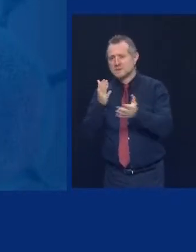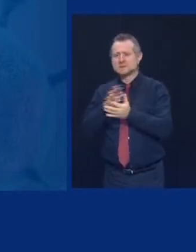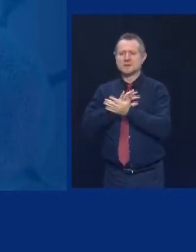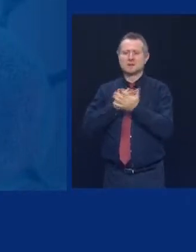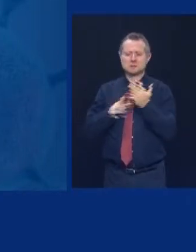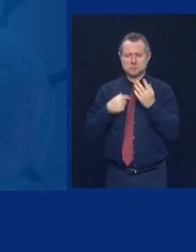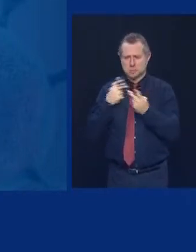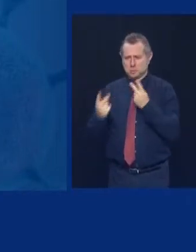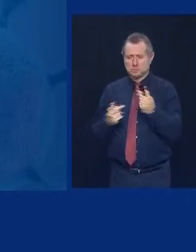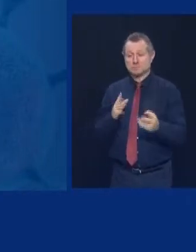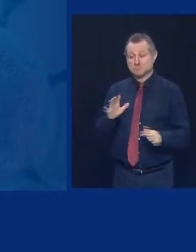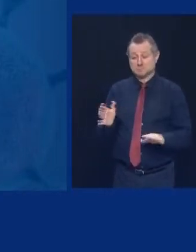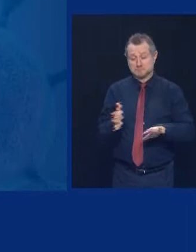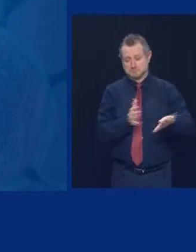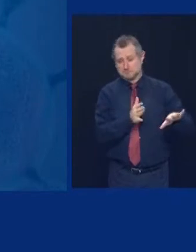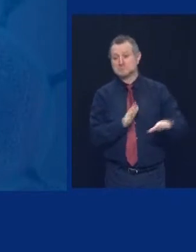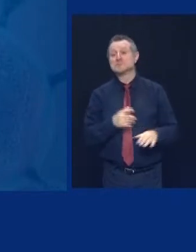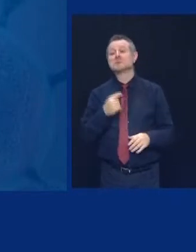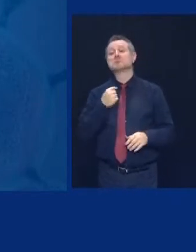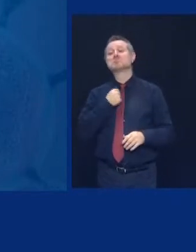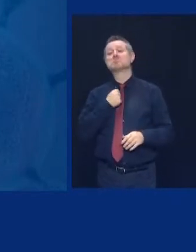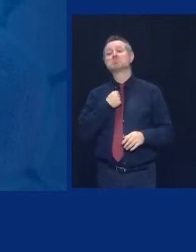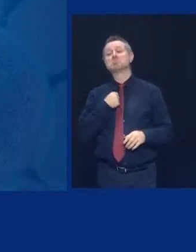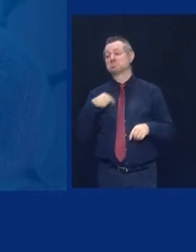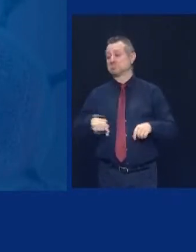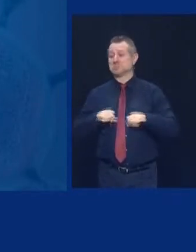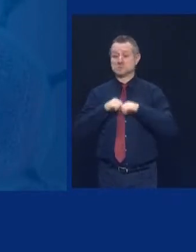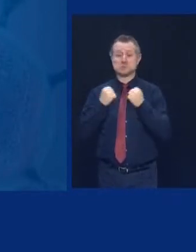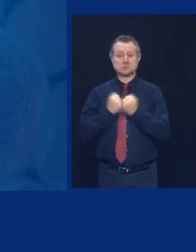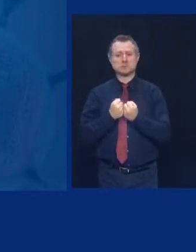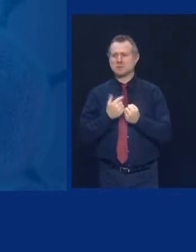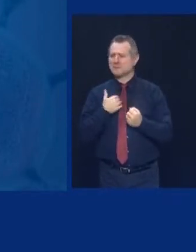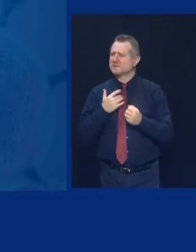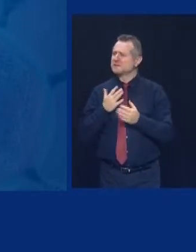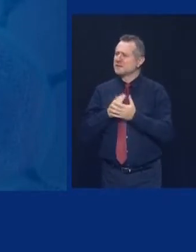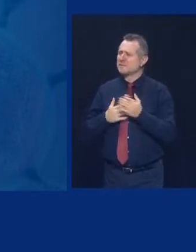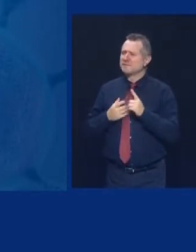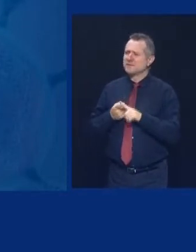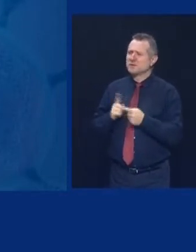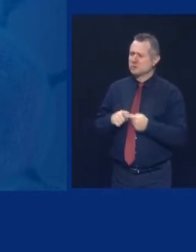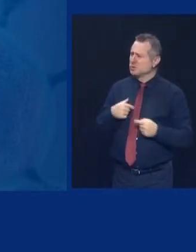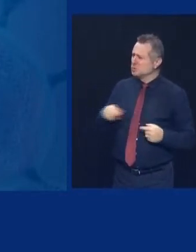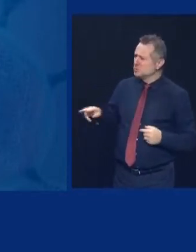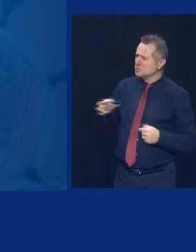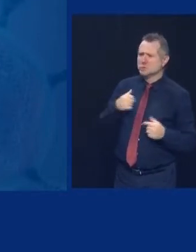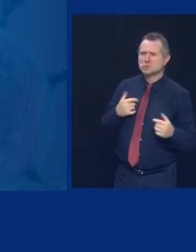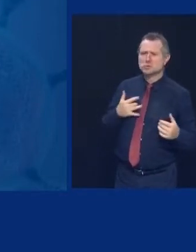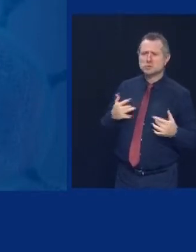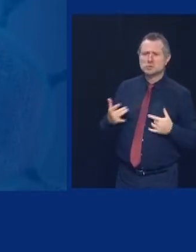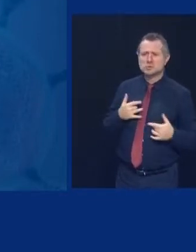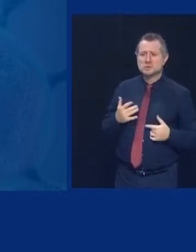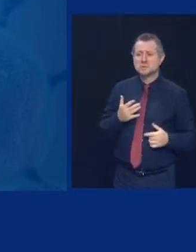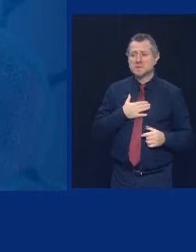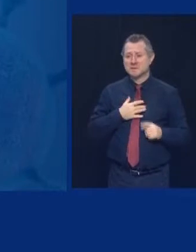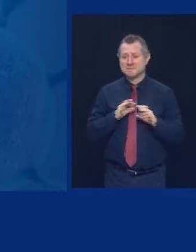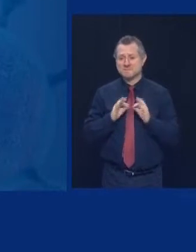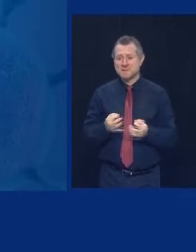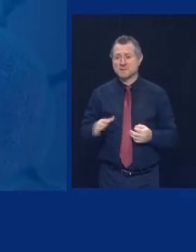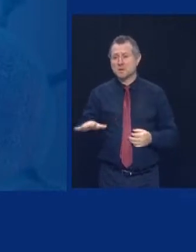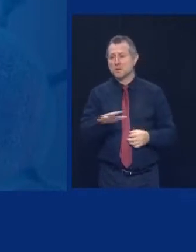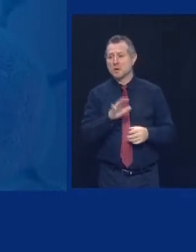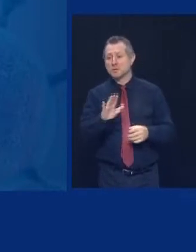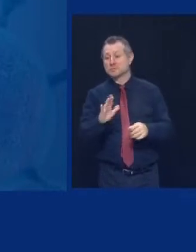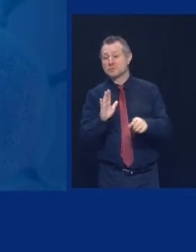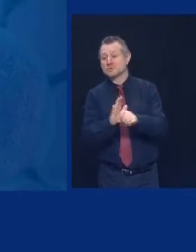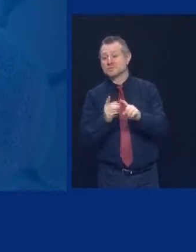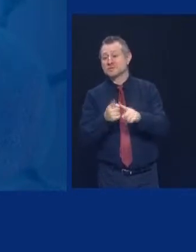about. I speak to friends of my family who I am worried about. You can hear